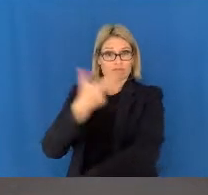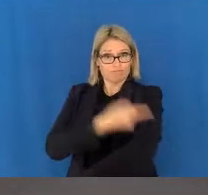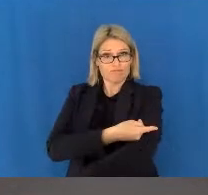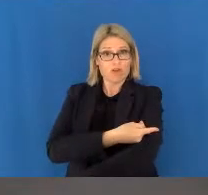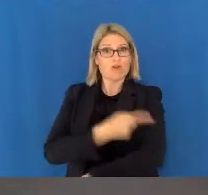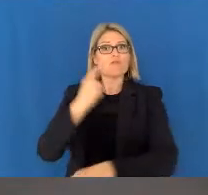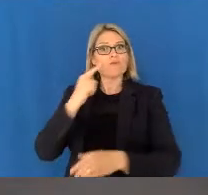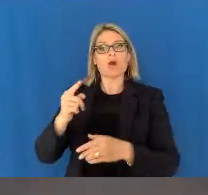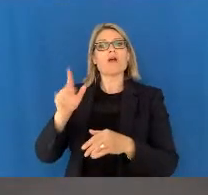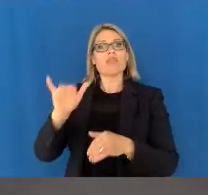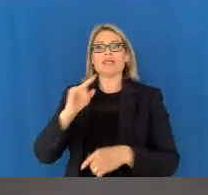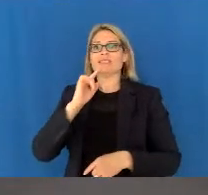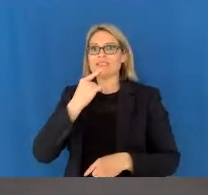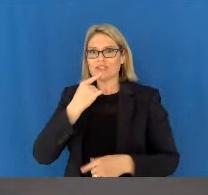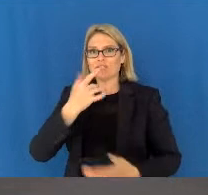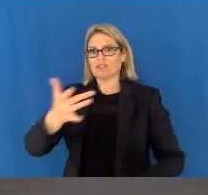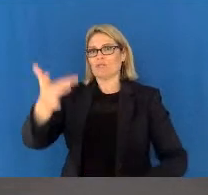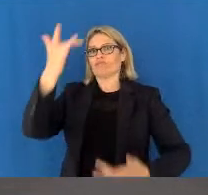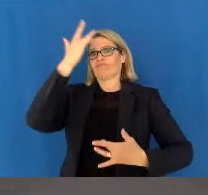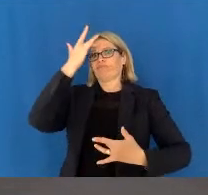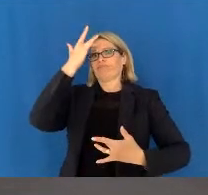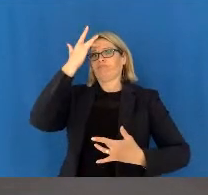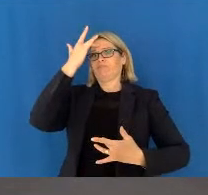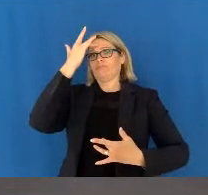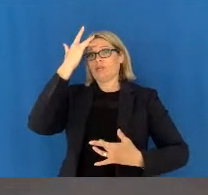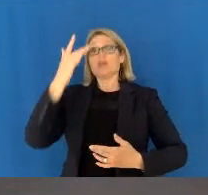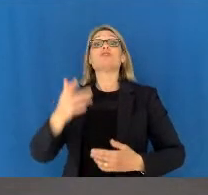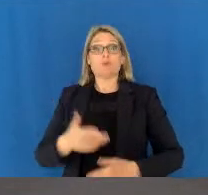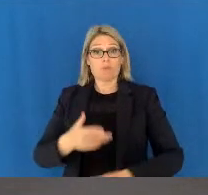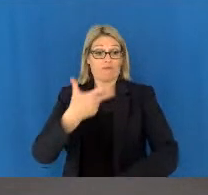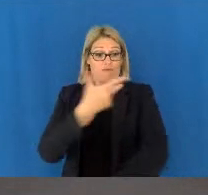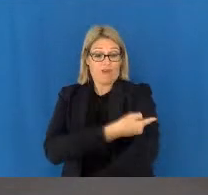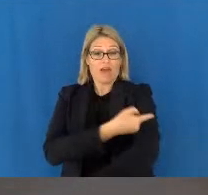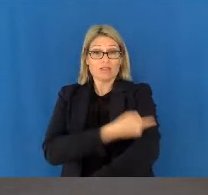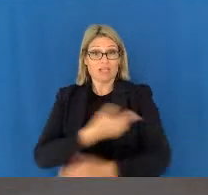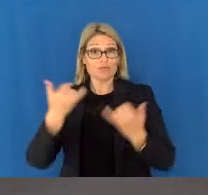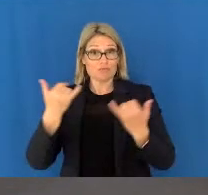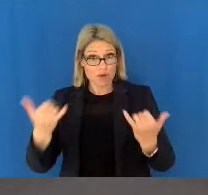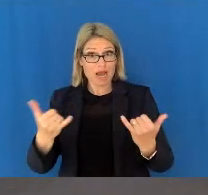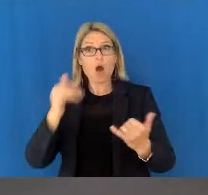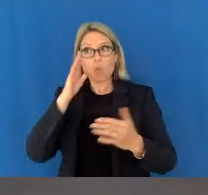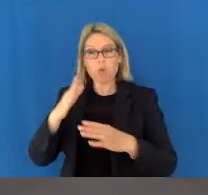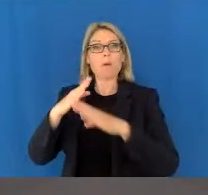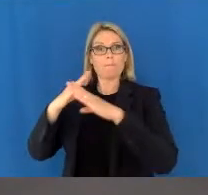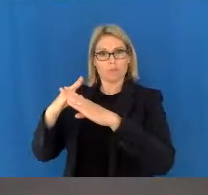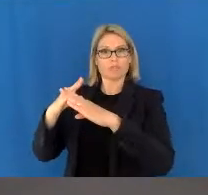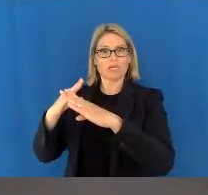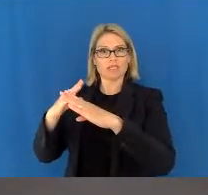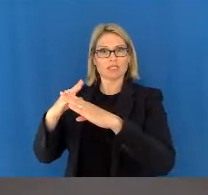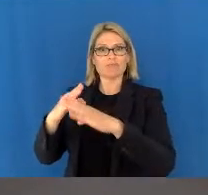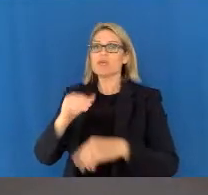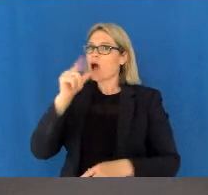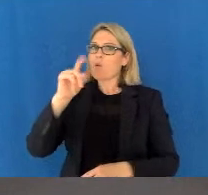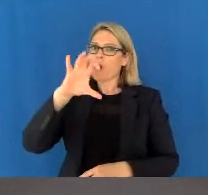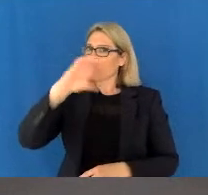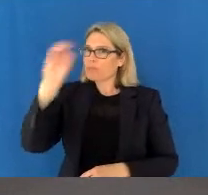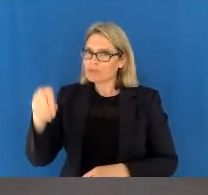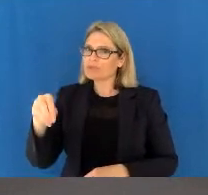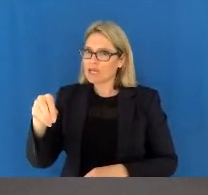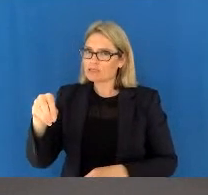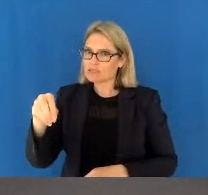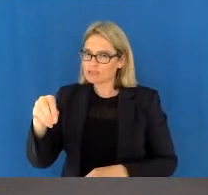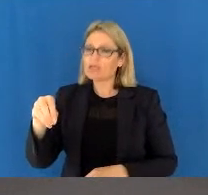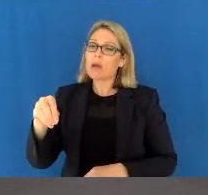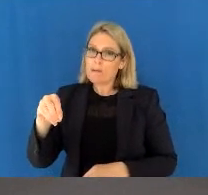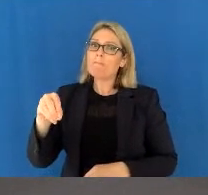And so all the vaccines that we are providing citizens with right now do that. Not quite 100%, but pretty close in terms